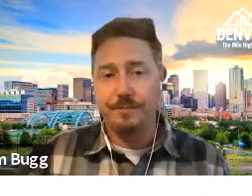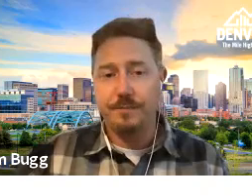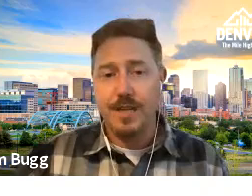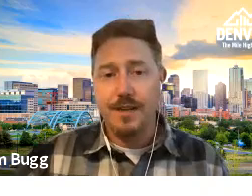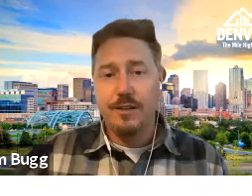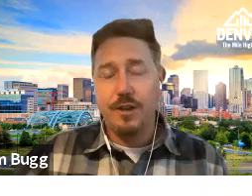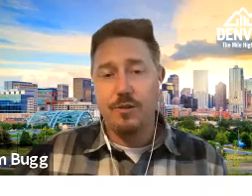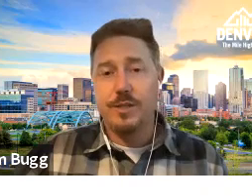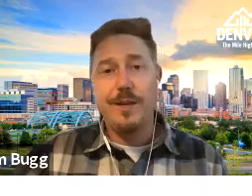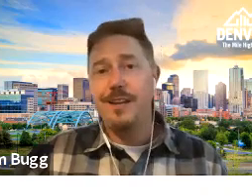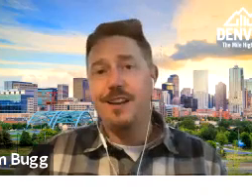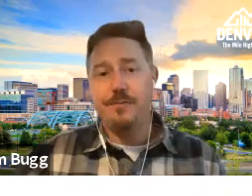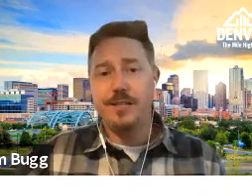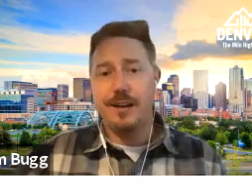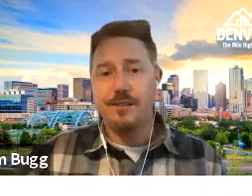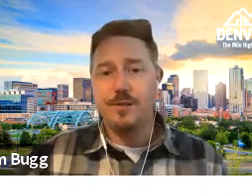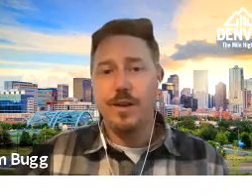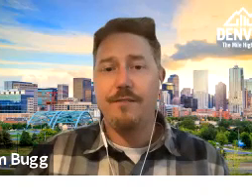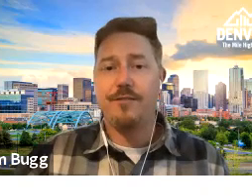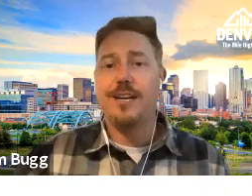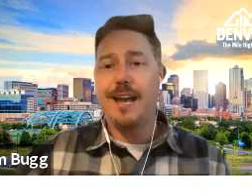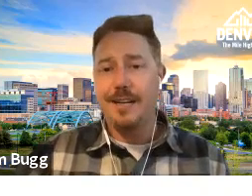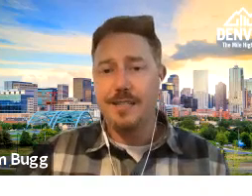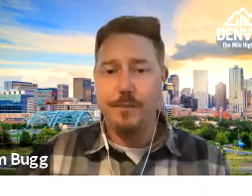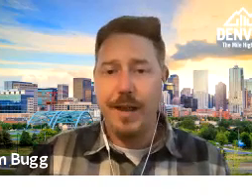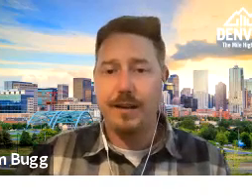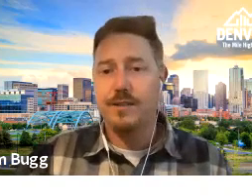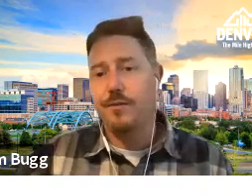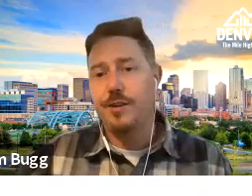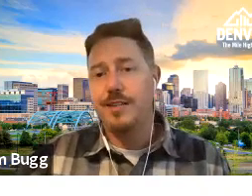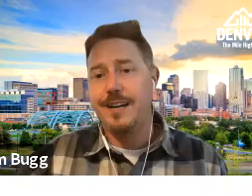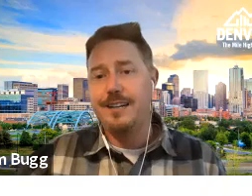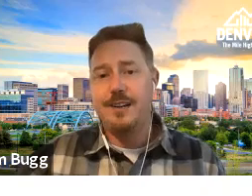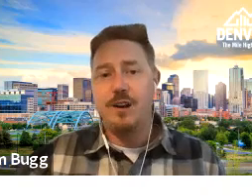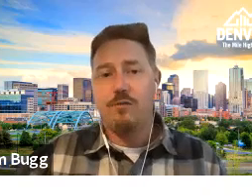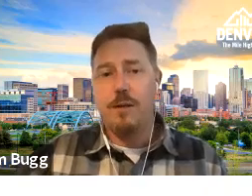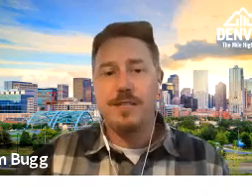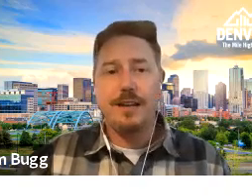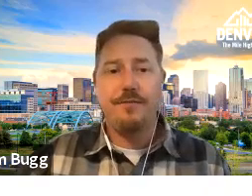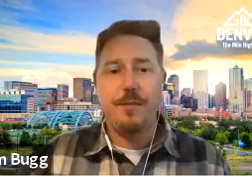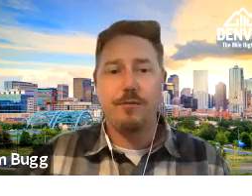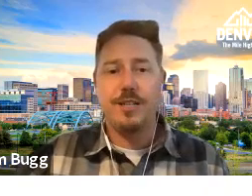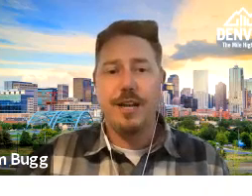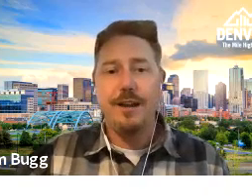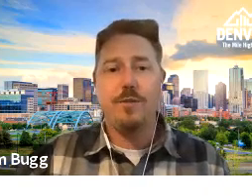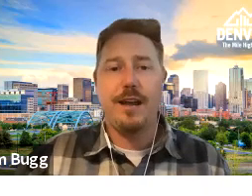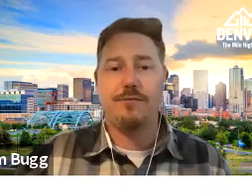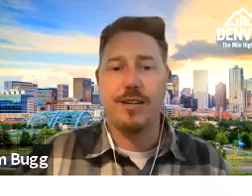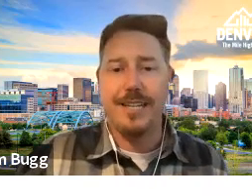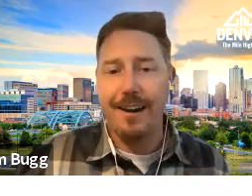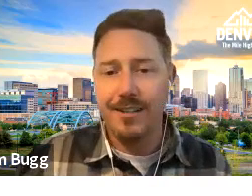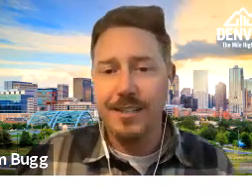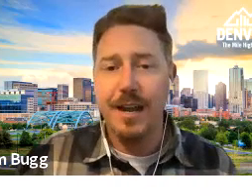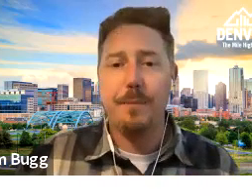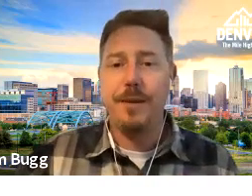information. So speaking of presenters, we have three excellent panelists for you tonight. Representing FEMA Region 8, we have